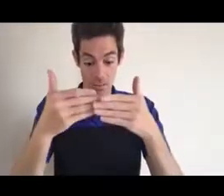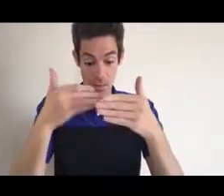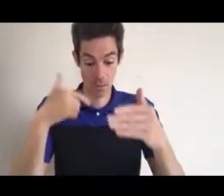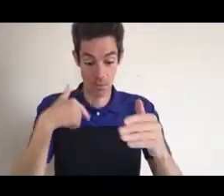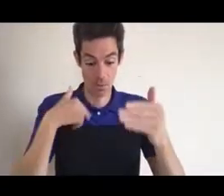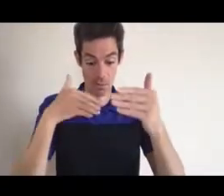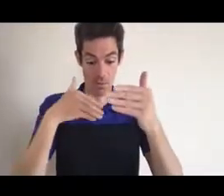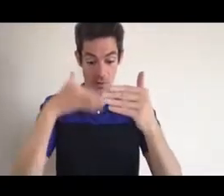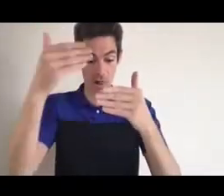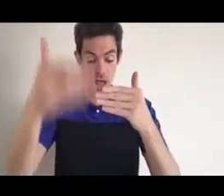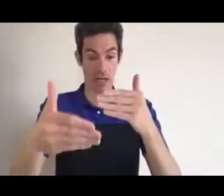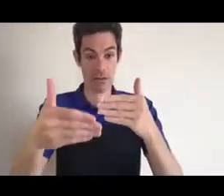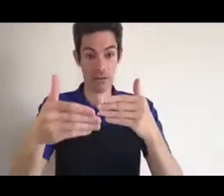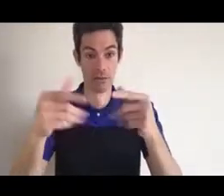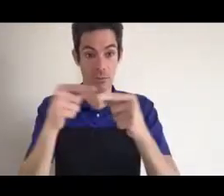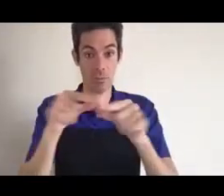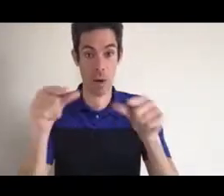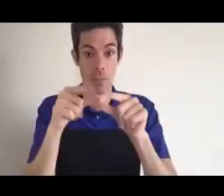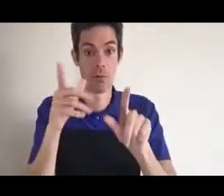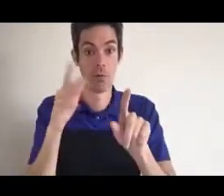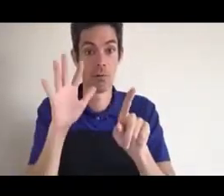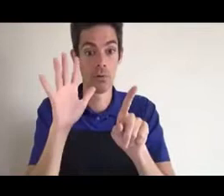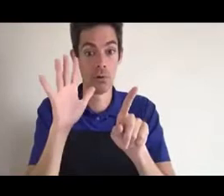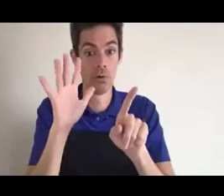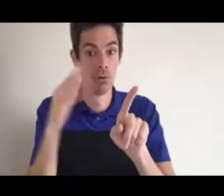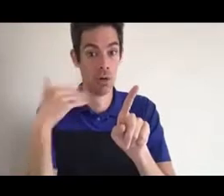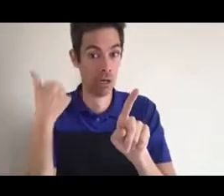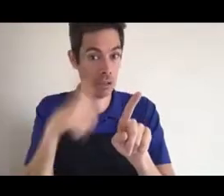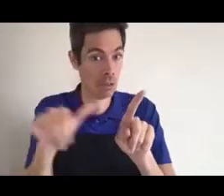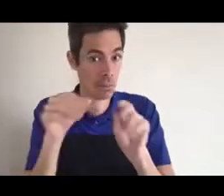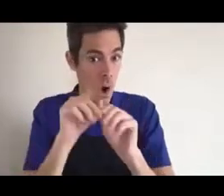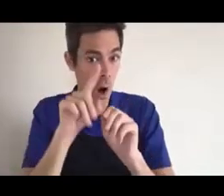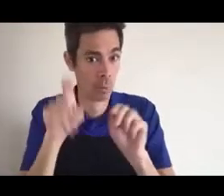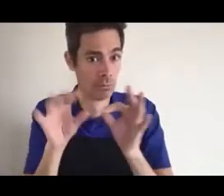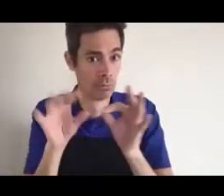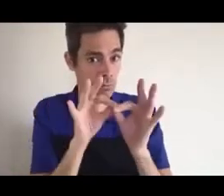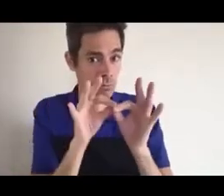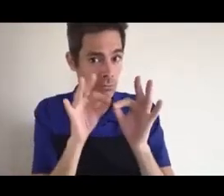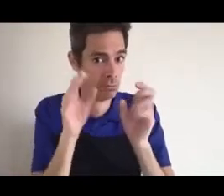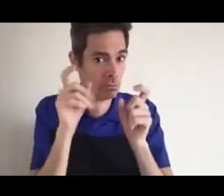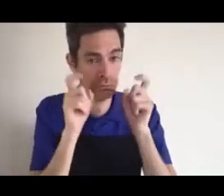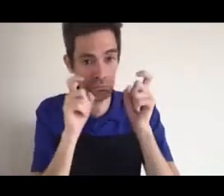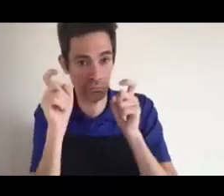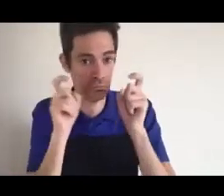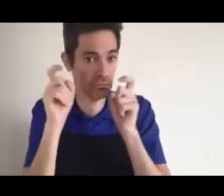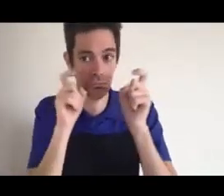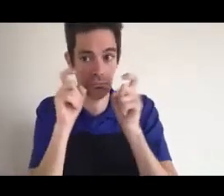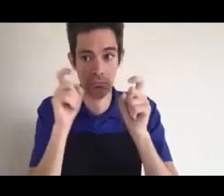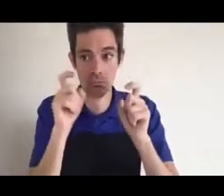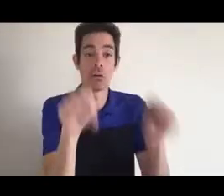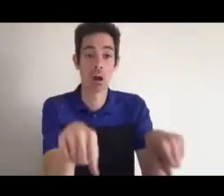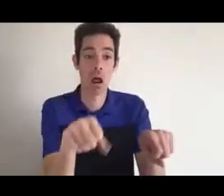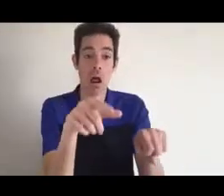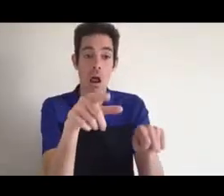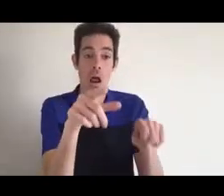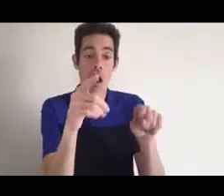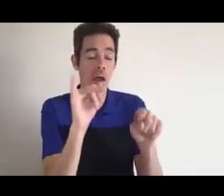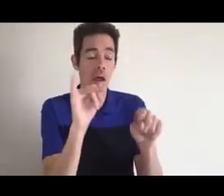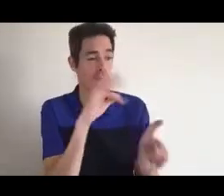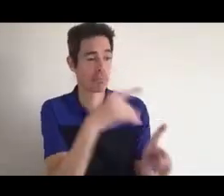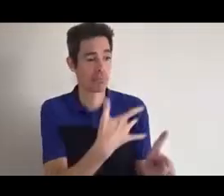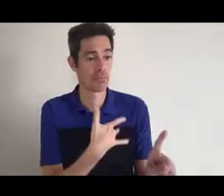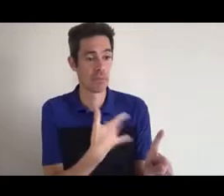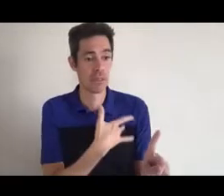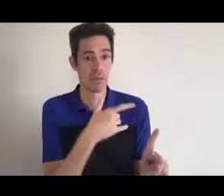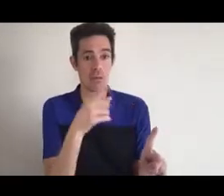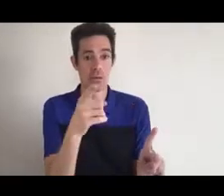All right, so before I move on to the next grammar part, I want to see if there's any other questions. I